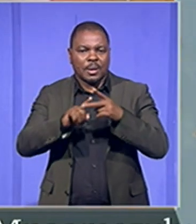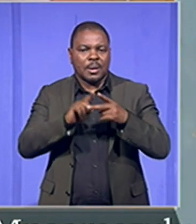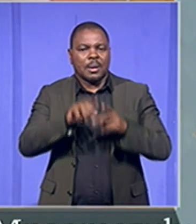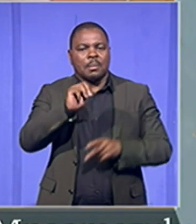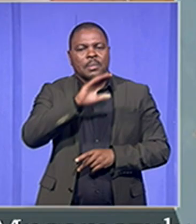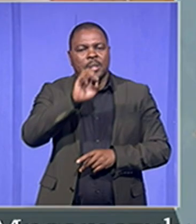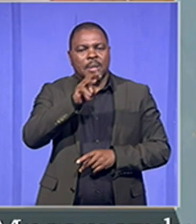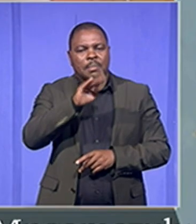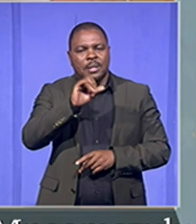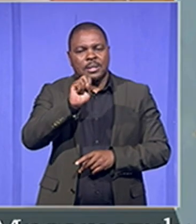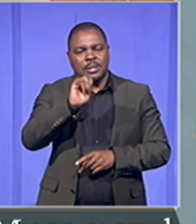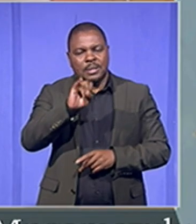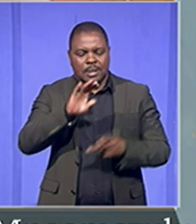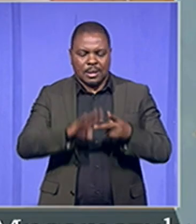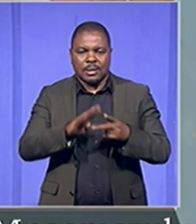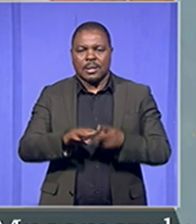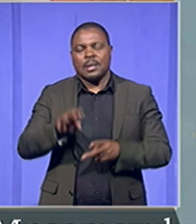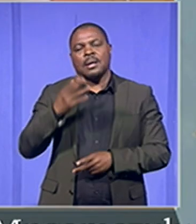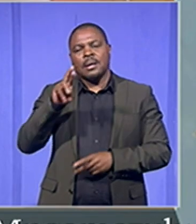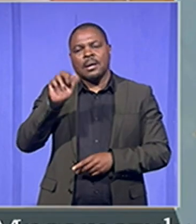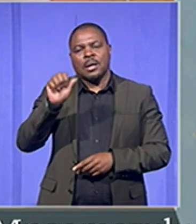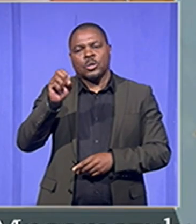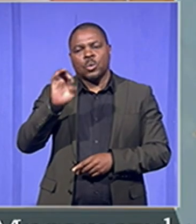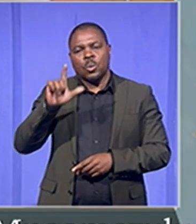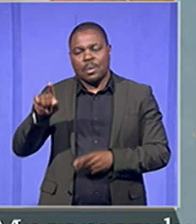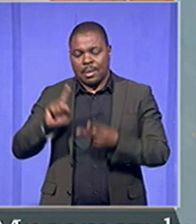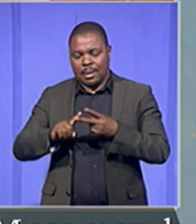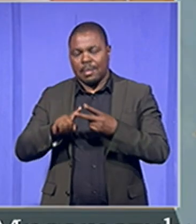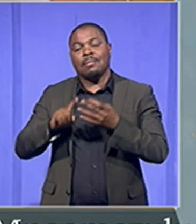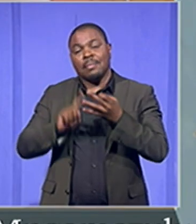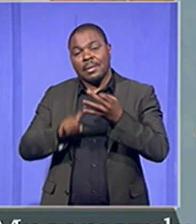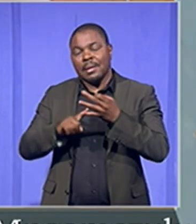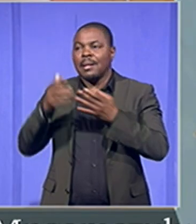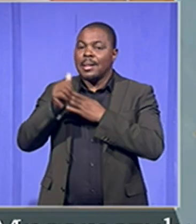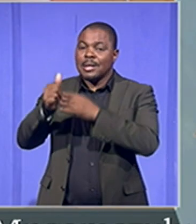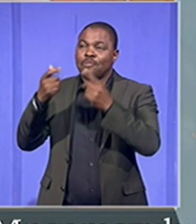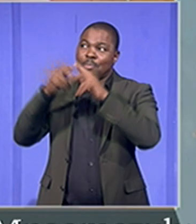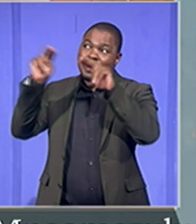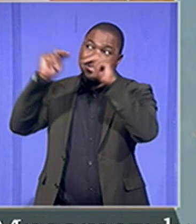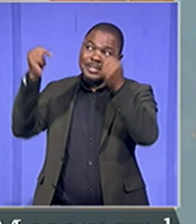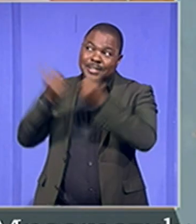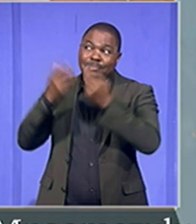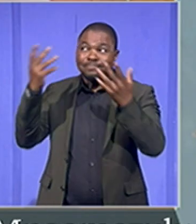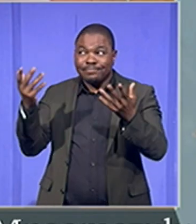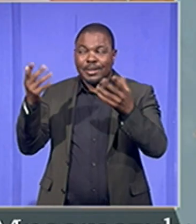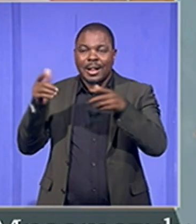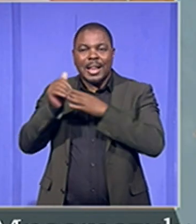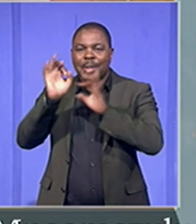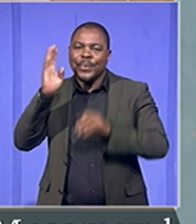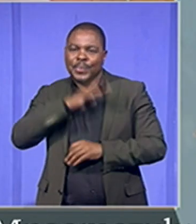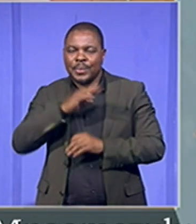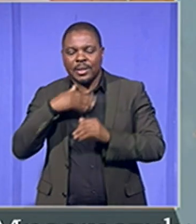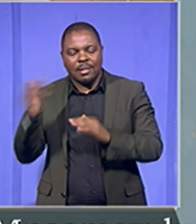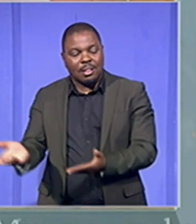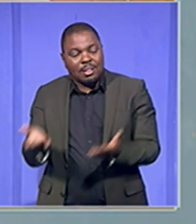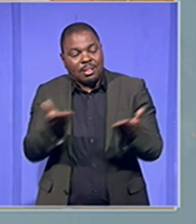Ibrahim Rasool and lack of leadership at a national level resulted in the ANC handing the Western Cape to the DA on a silver